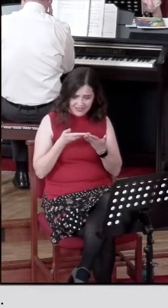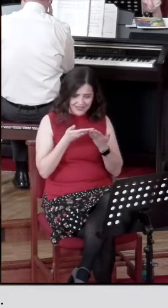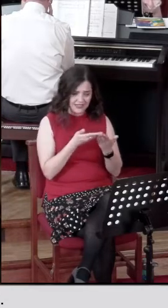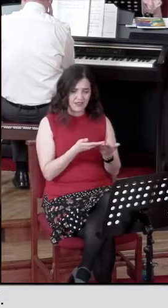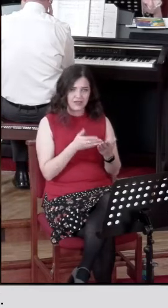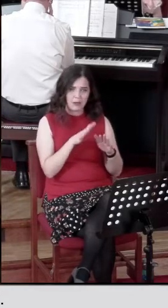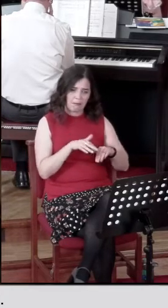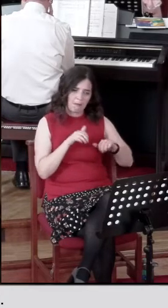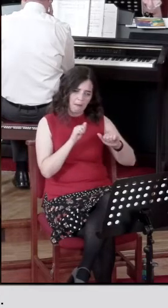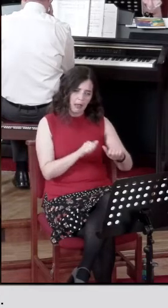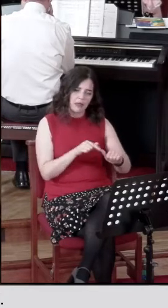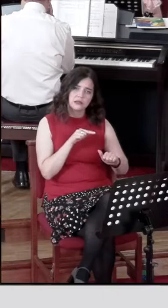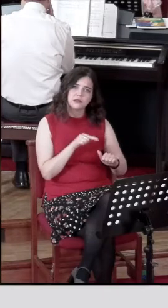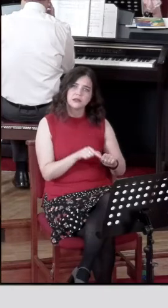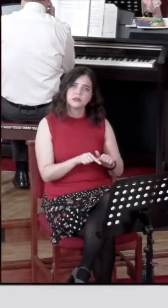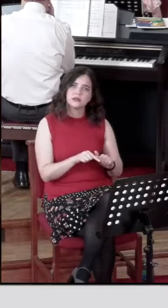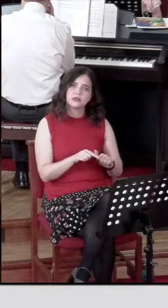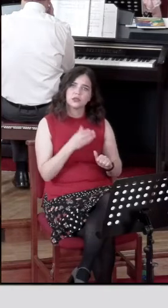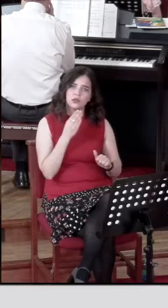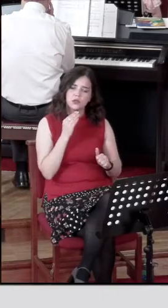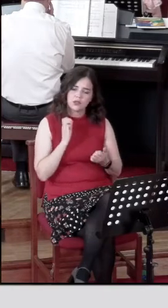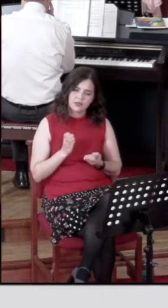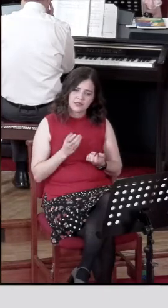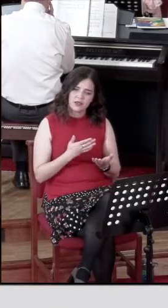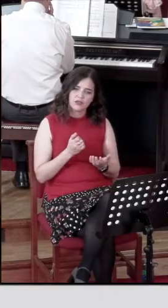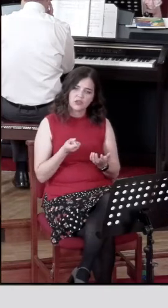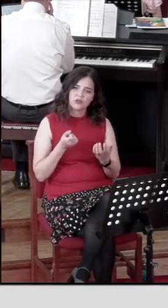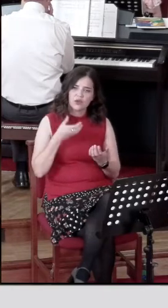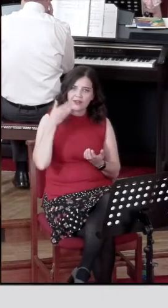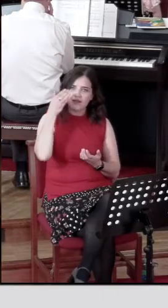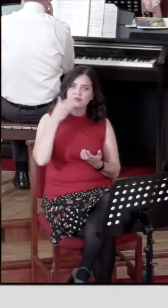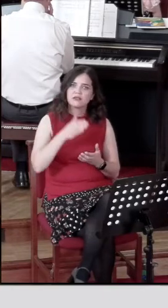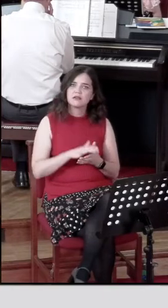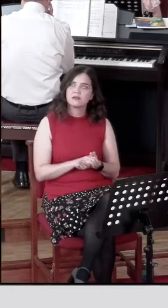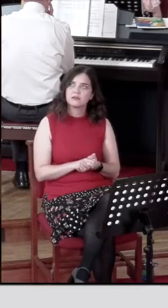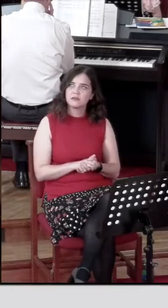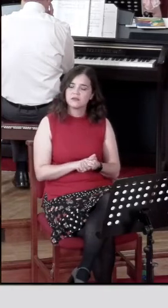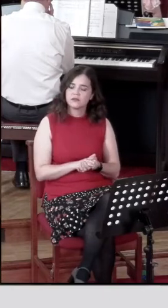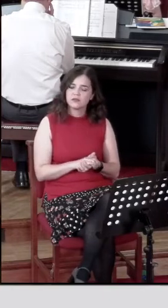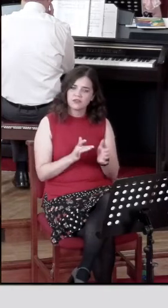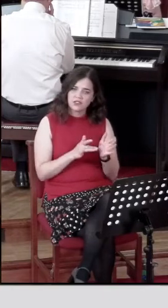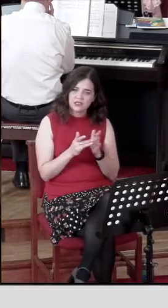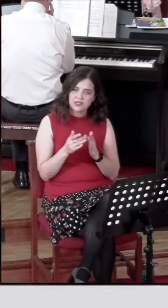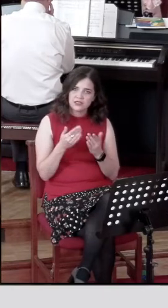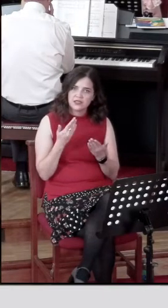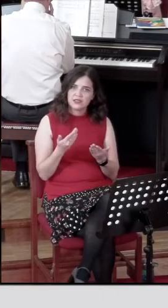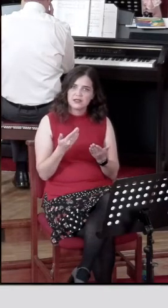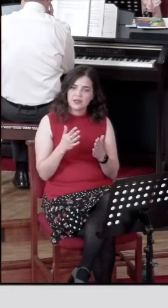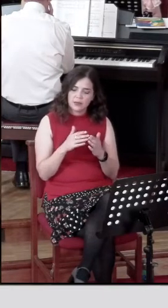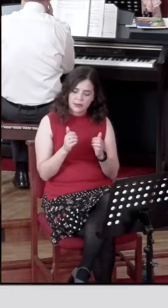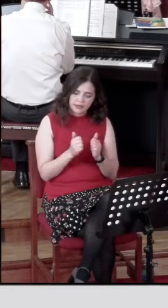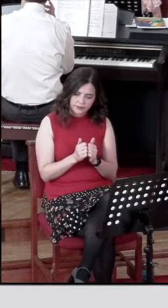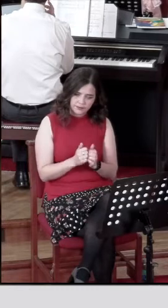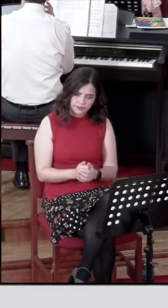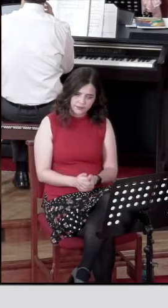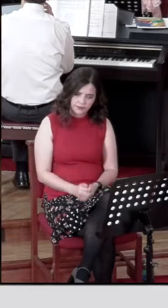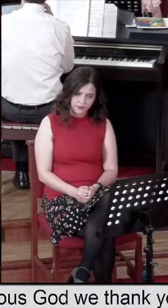bless them and use them in the service of your kingdom. For Jesus' sake. Amen.